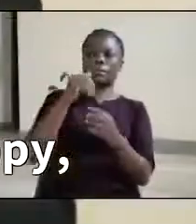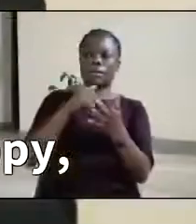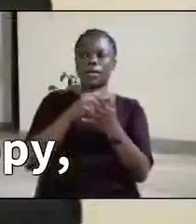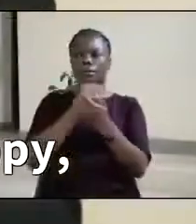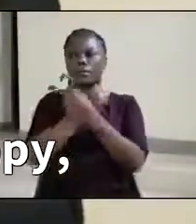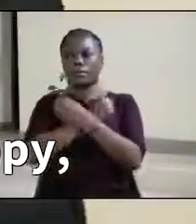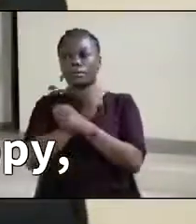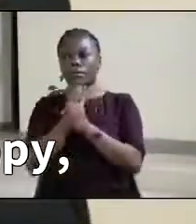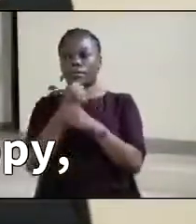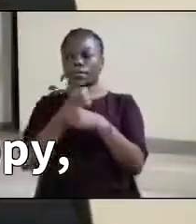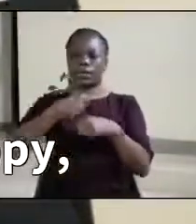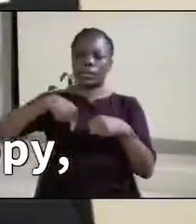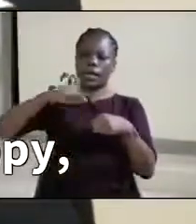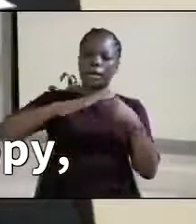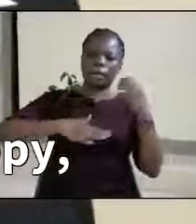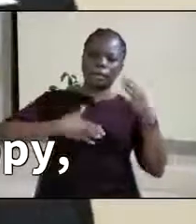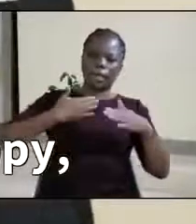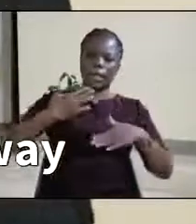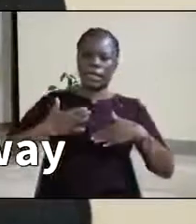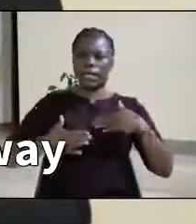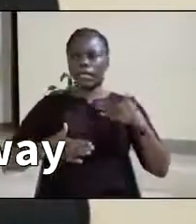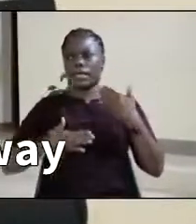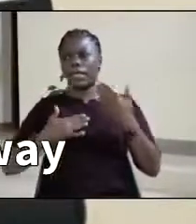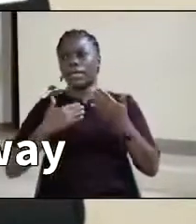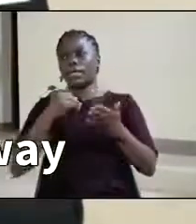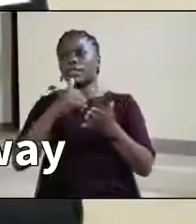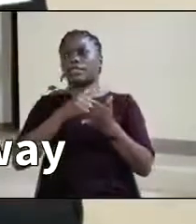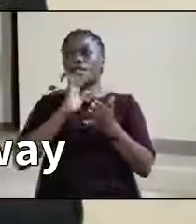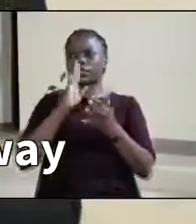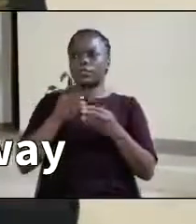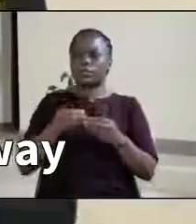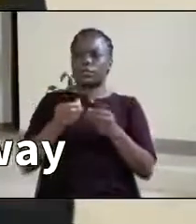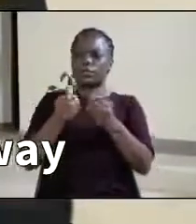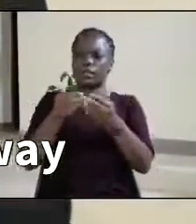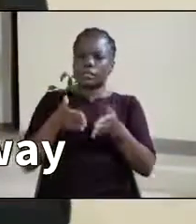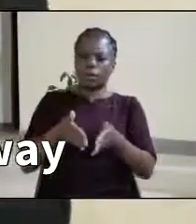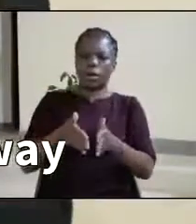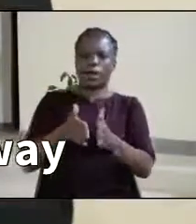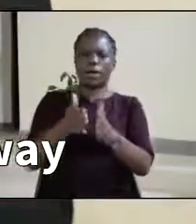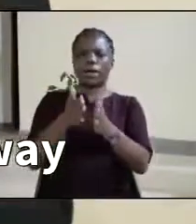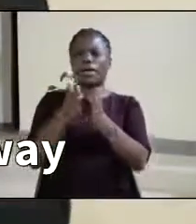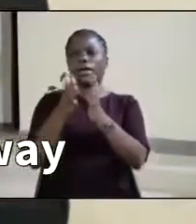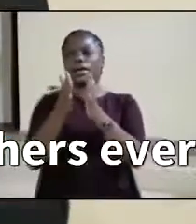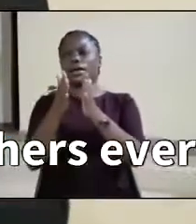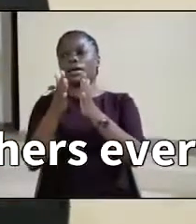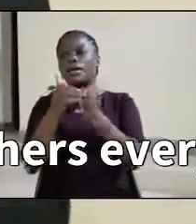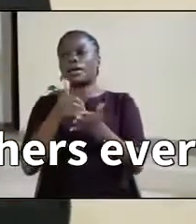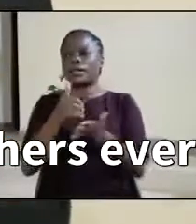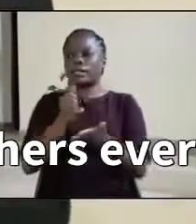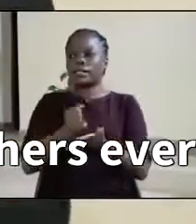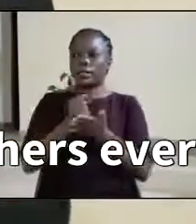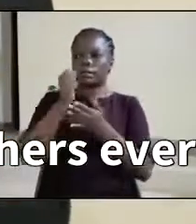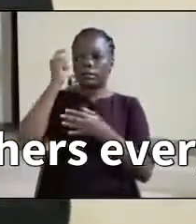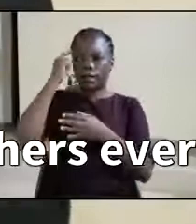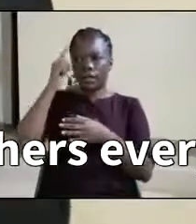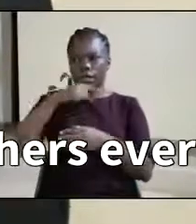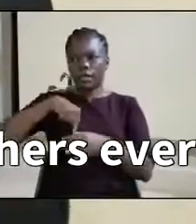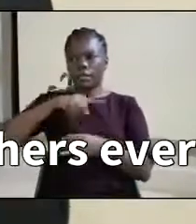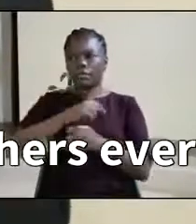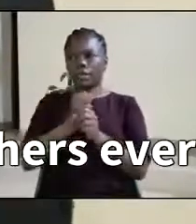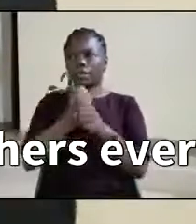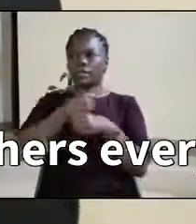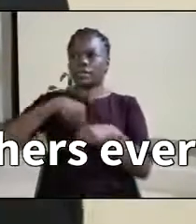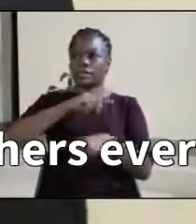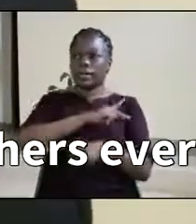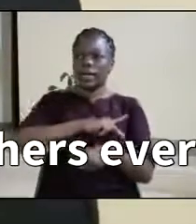'Tis love that makes us happy, 'tis love that smooths the way. It helps us mind, it makes us